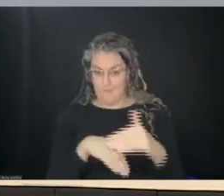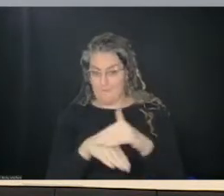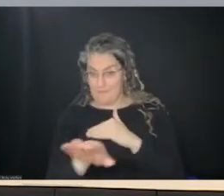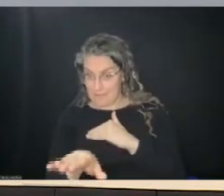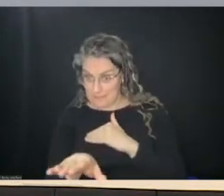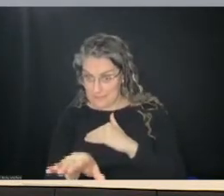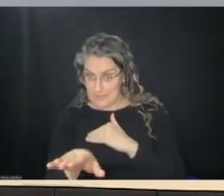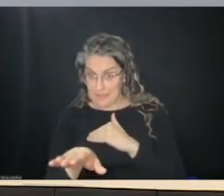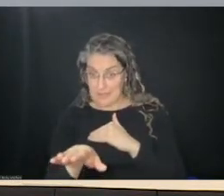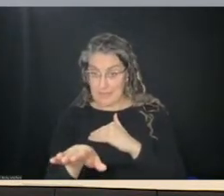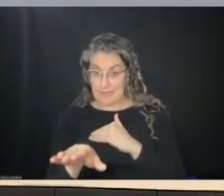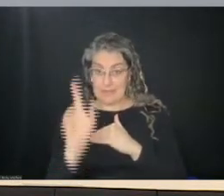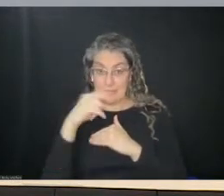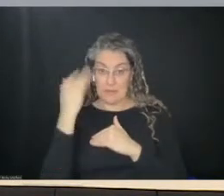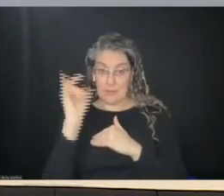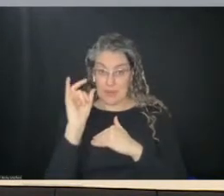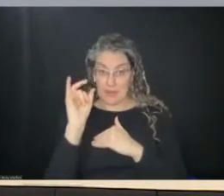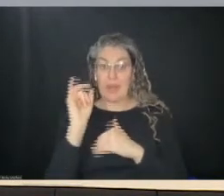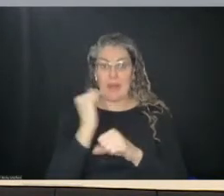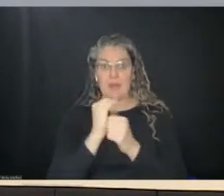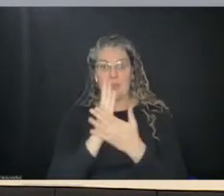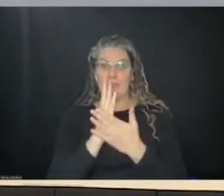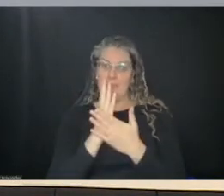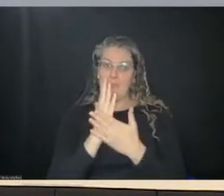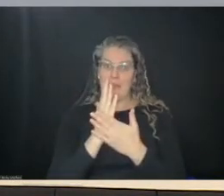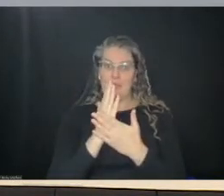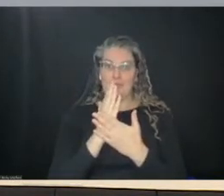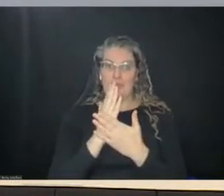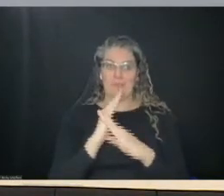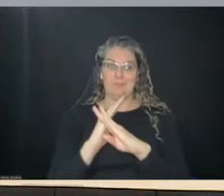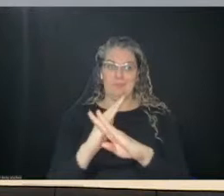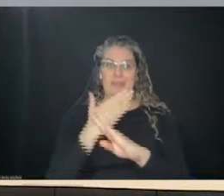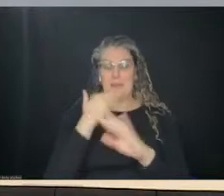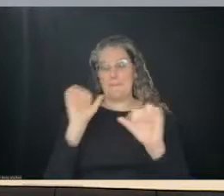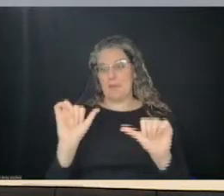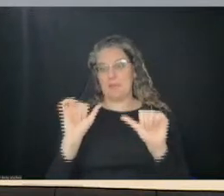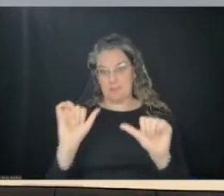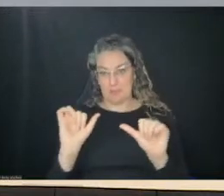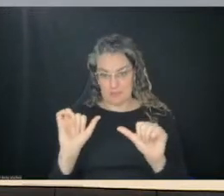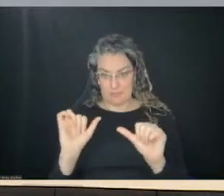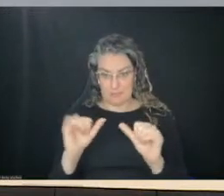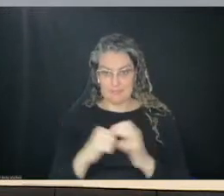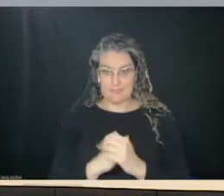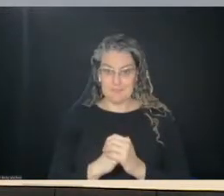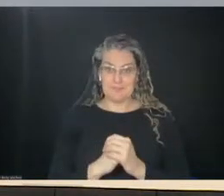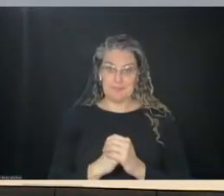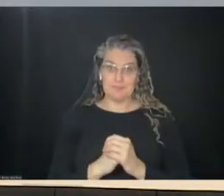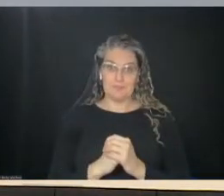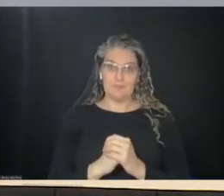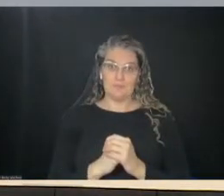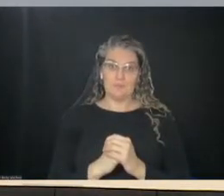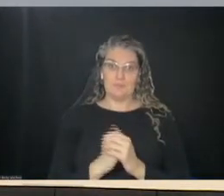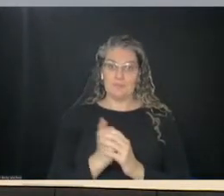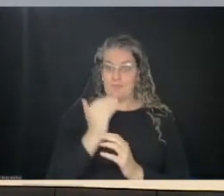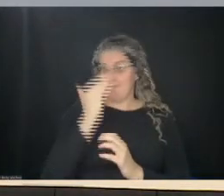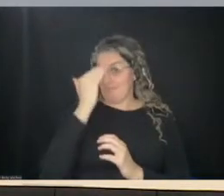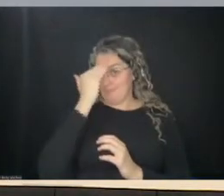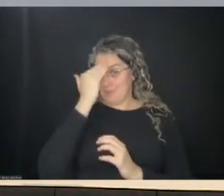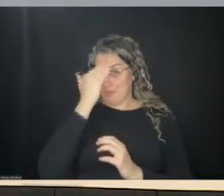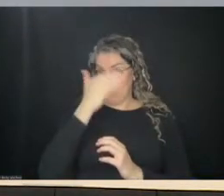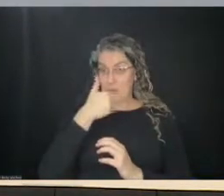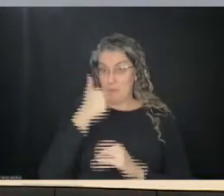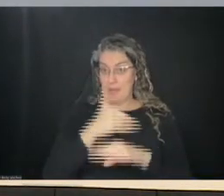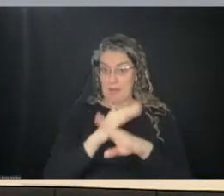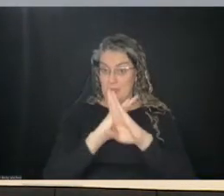fully protect islanders as best we can. So, and this will be, we know